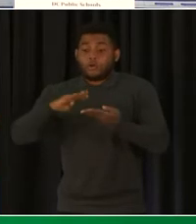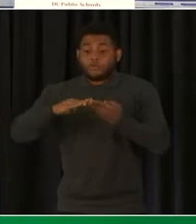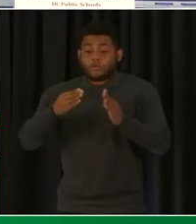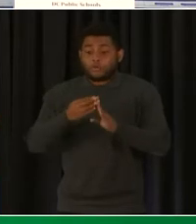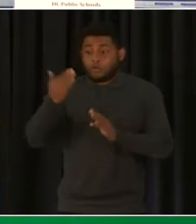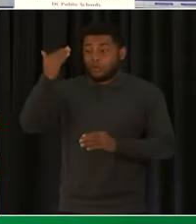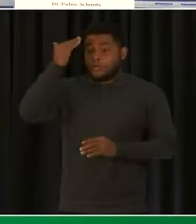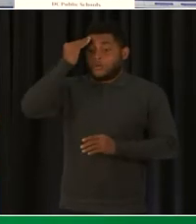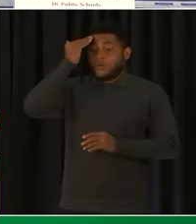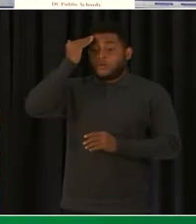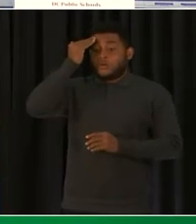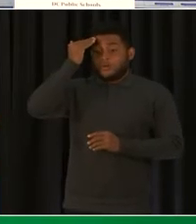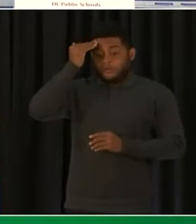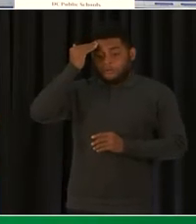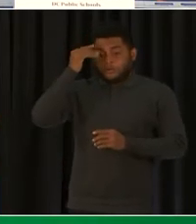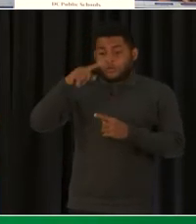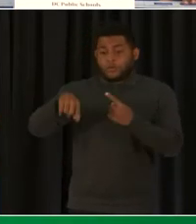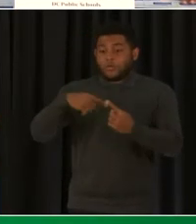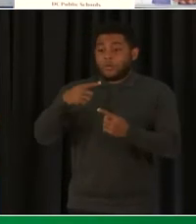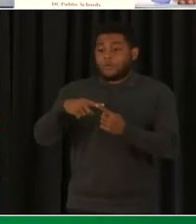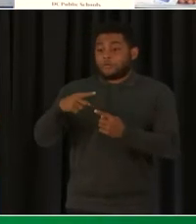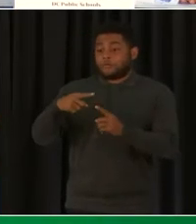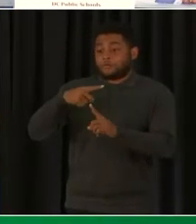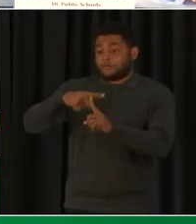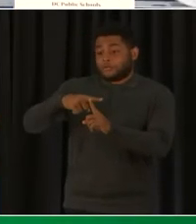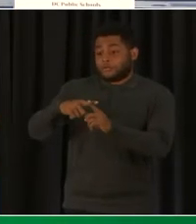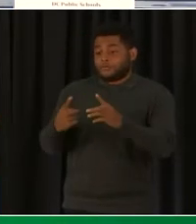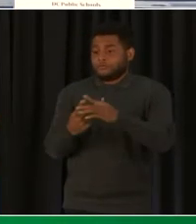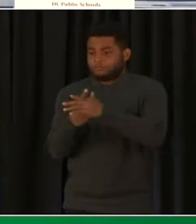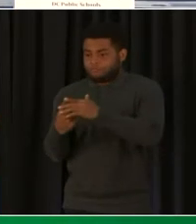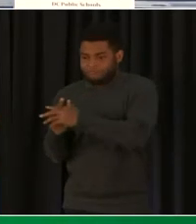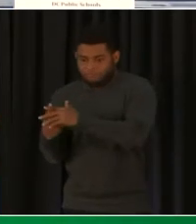is aware when there has been a positive case.